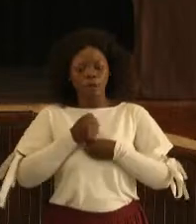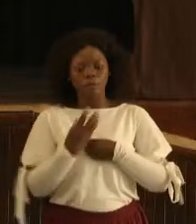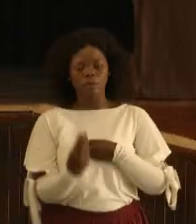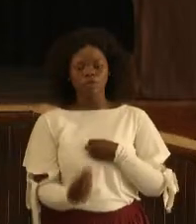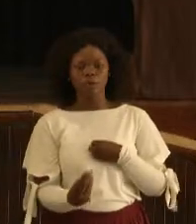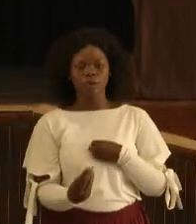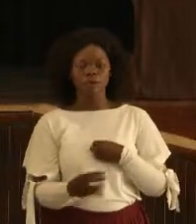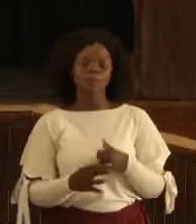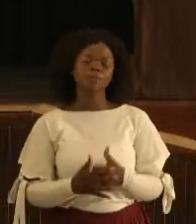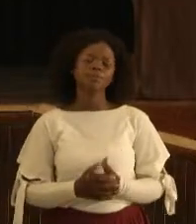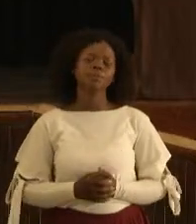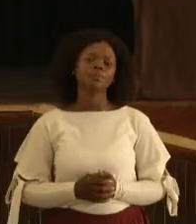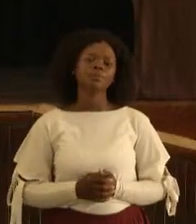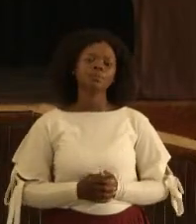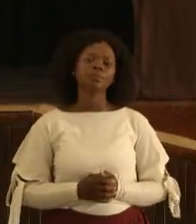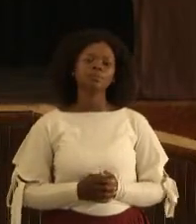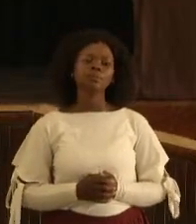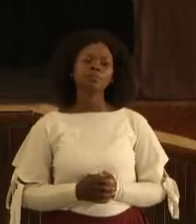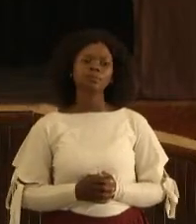various